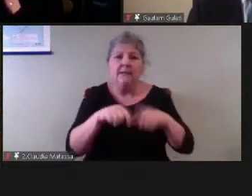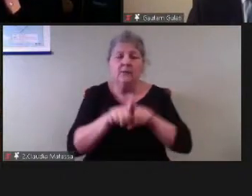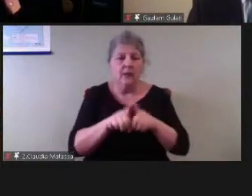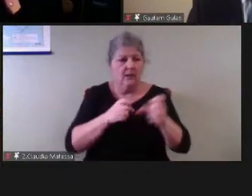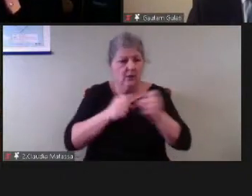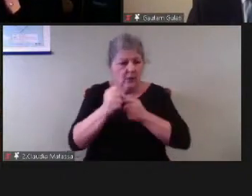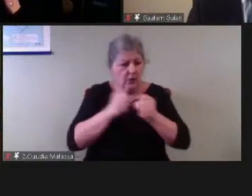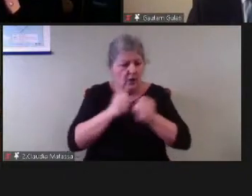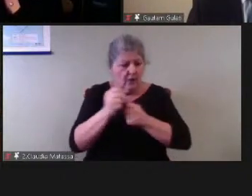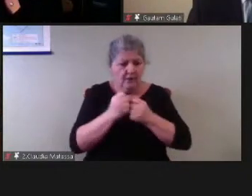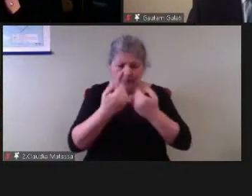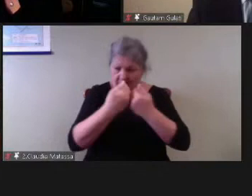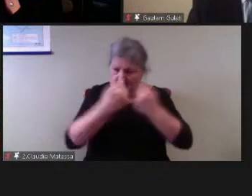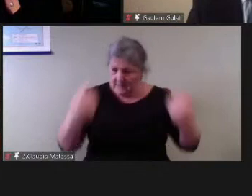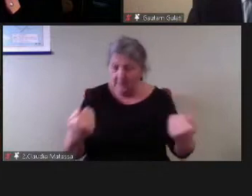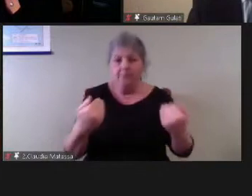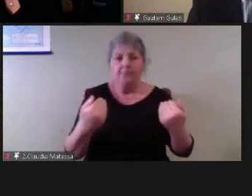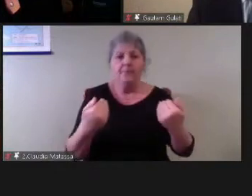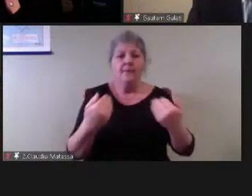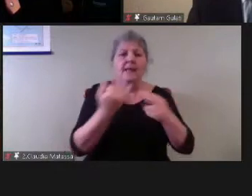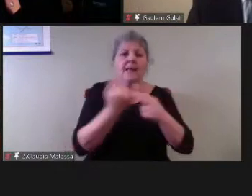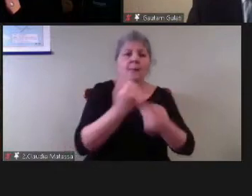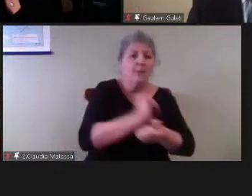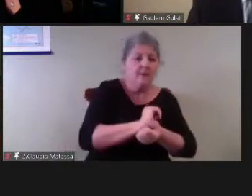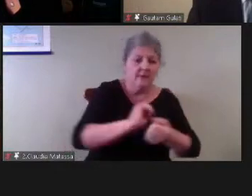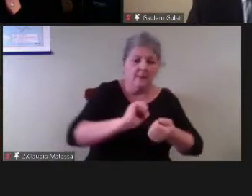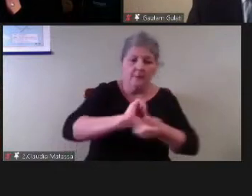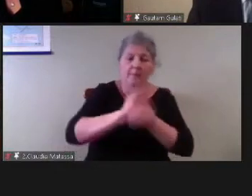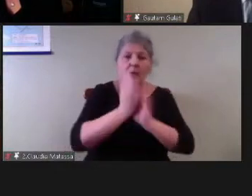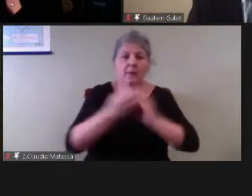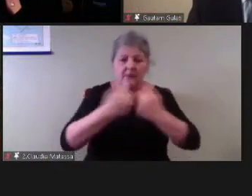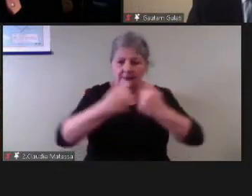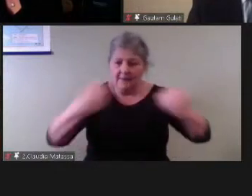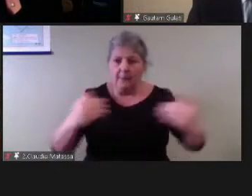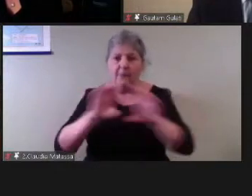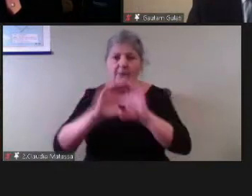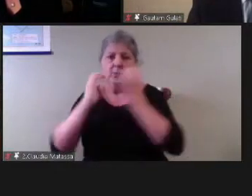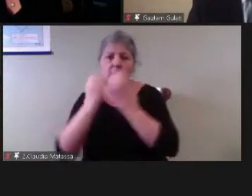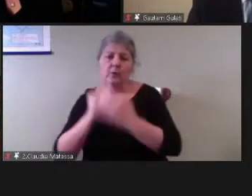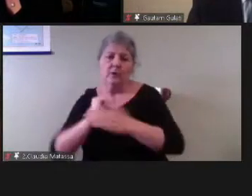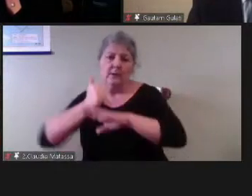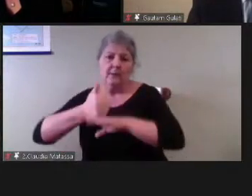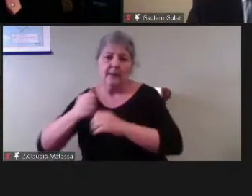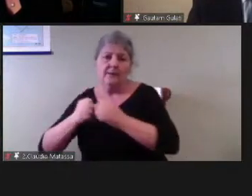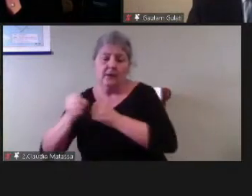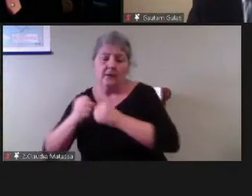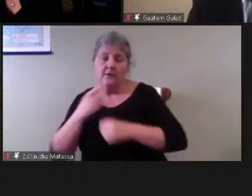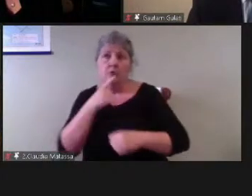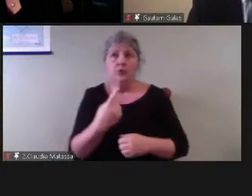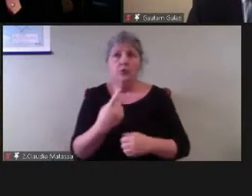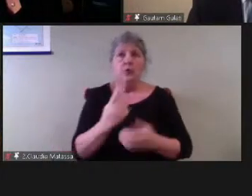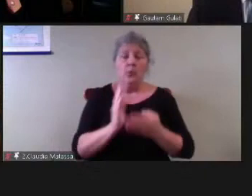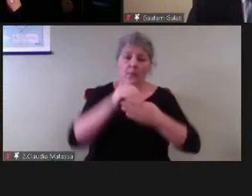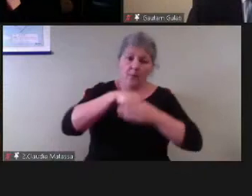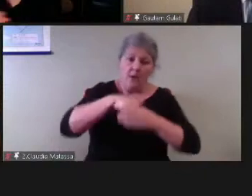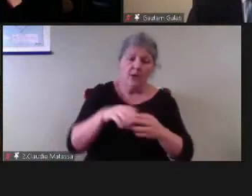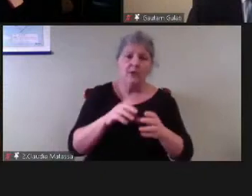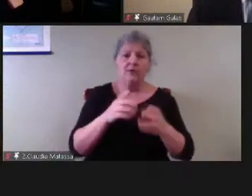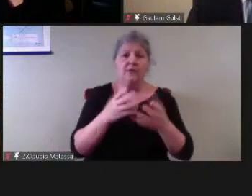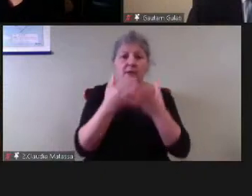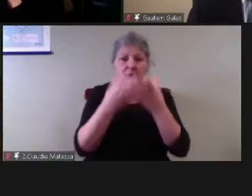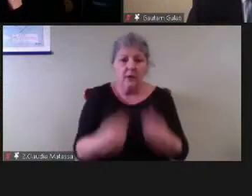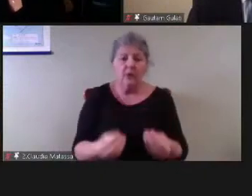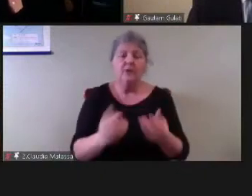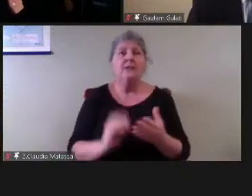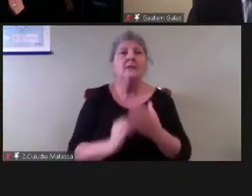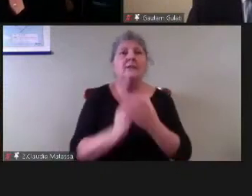prisons being separate from community-based services. So I think the solution to that, or part of the solution, is the